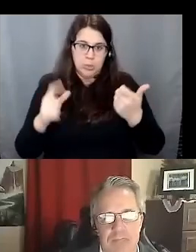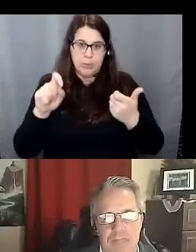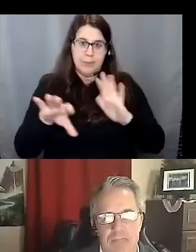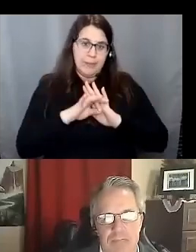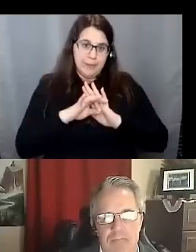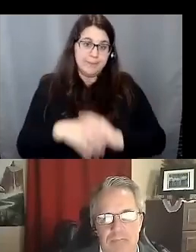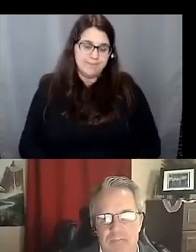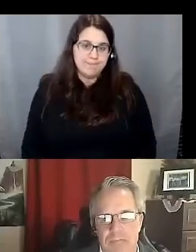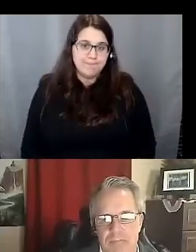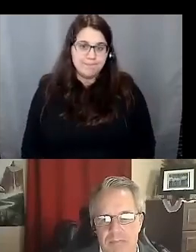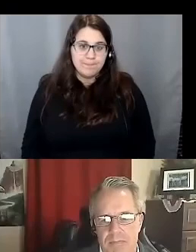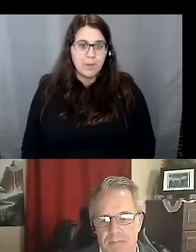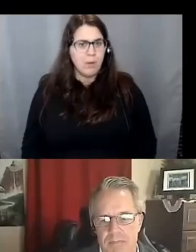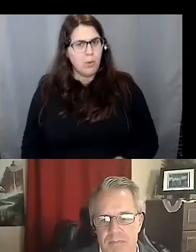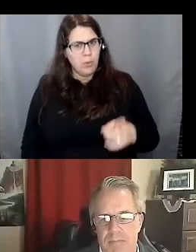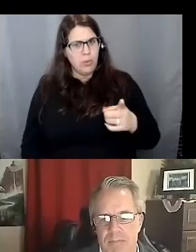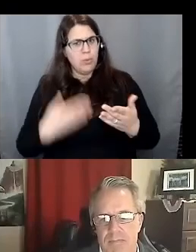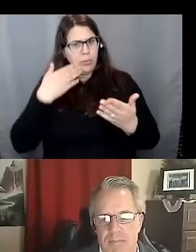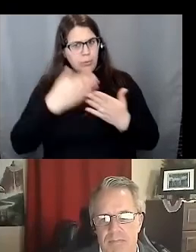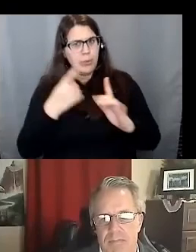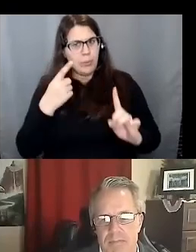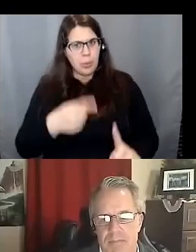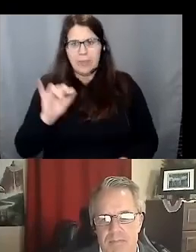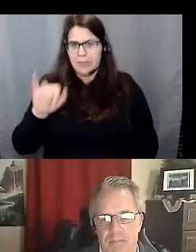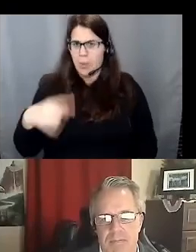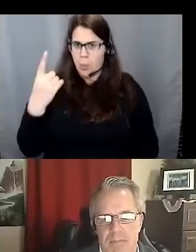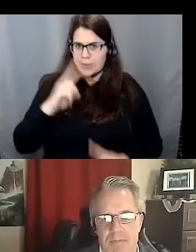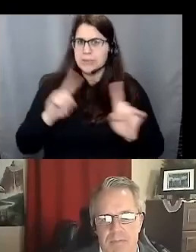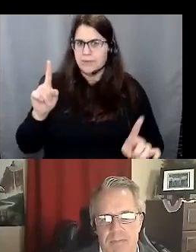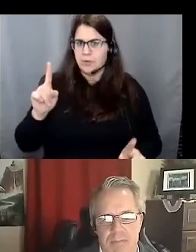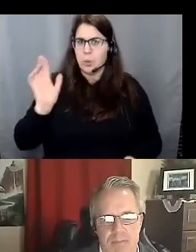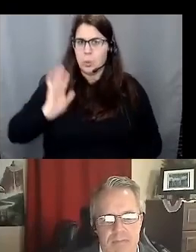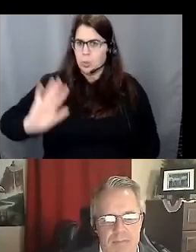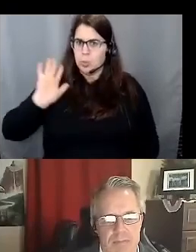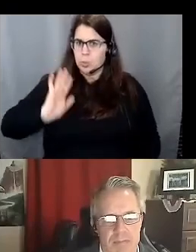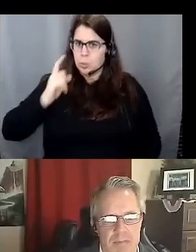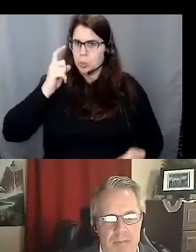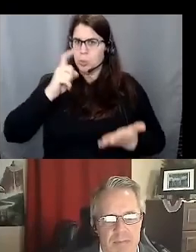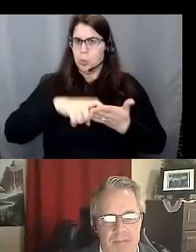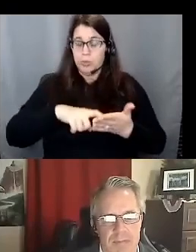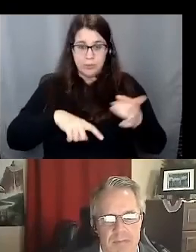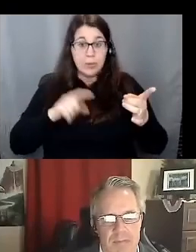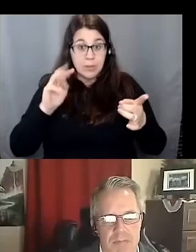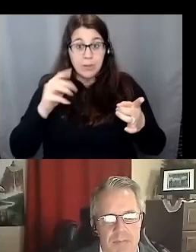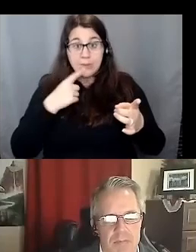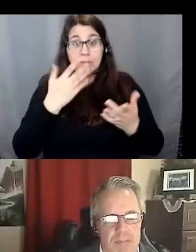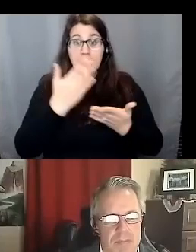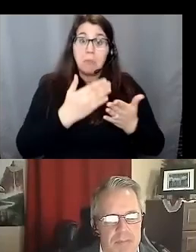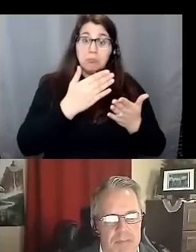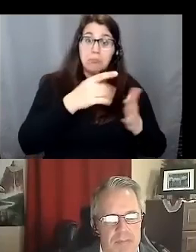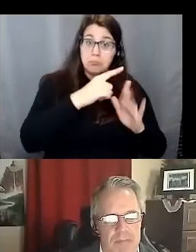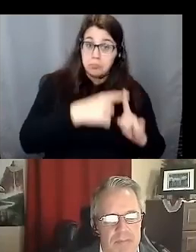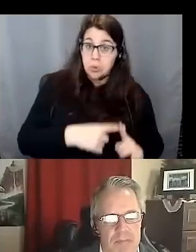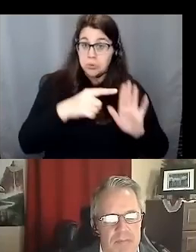Yeah, I'm glad you pointed that out. That was a difference that we noticed early on. And like Tom said, there's pros and cons to each